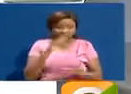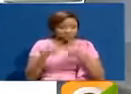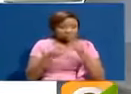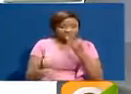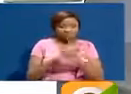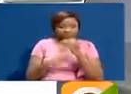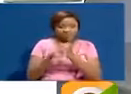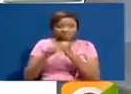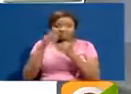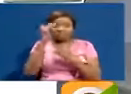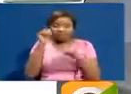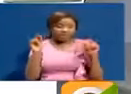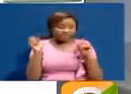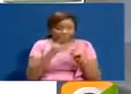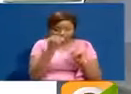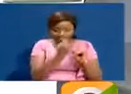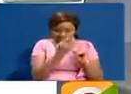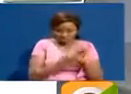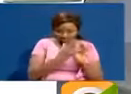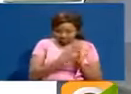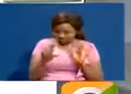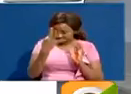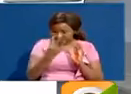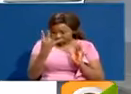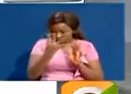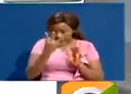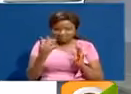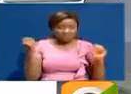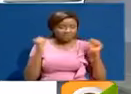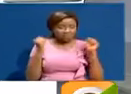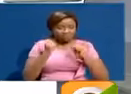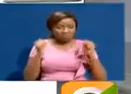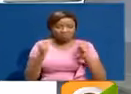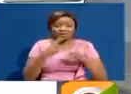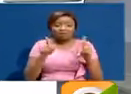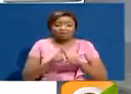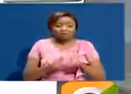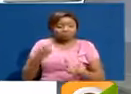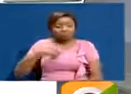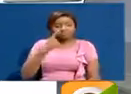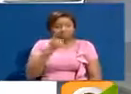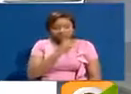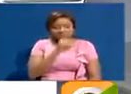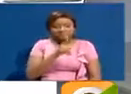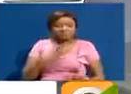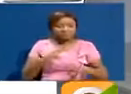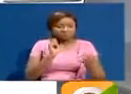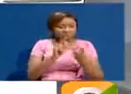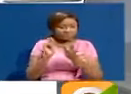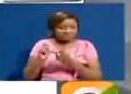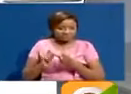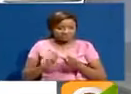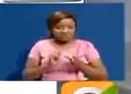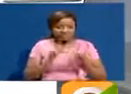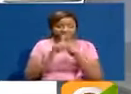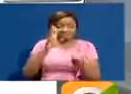high during the wet months of March and April. But of concern to the experts is the continued rise in the test positivity rate, with a record